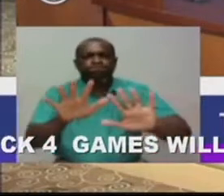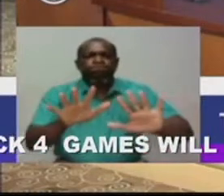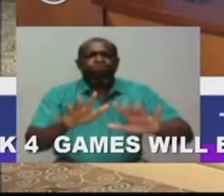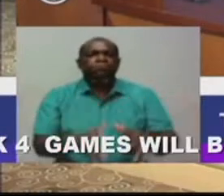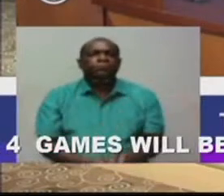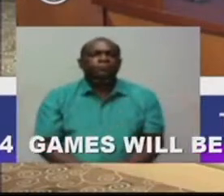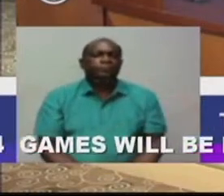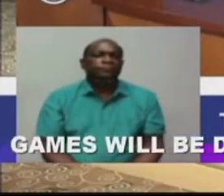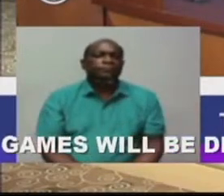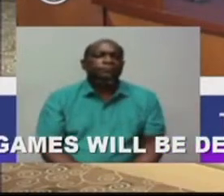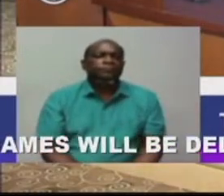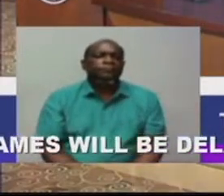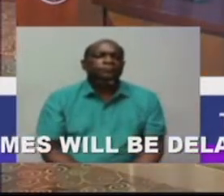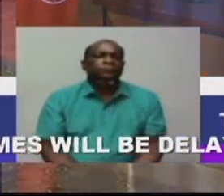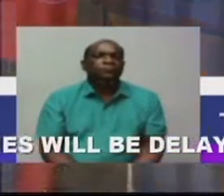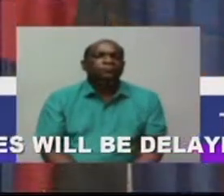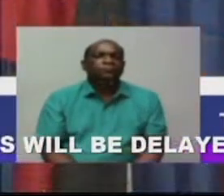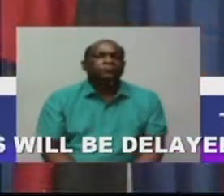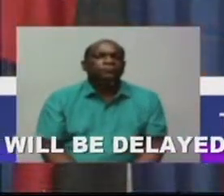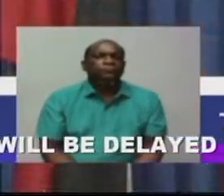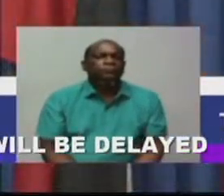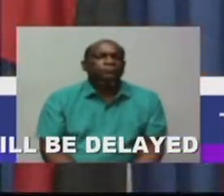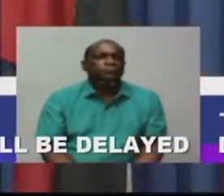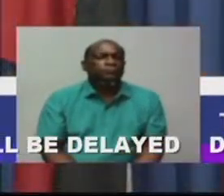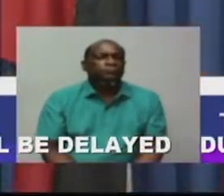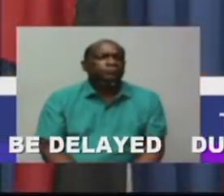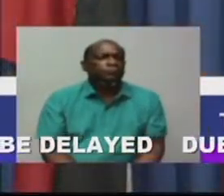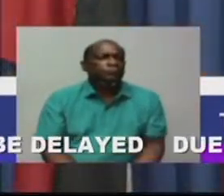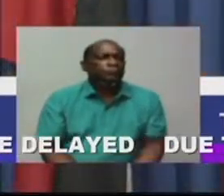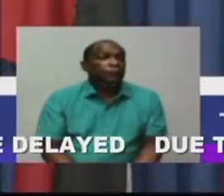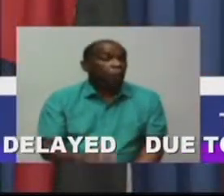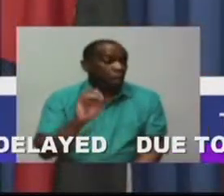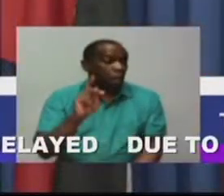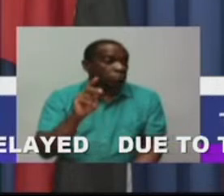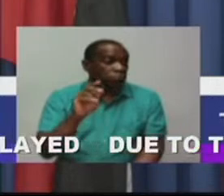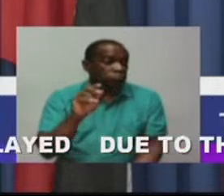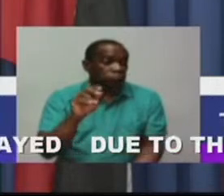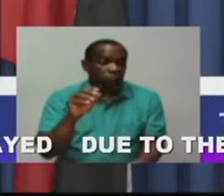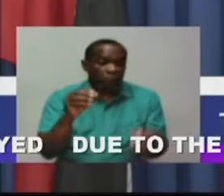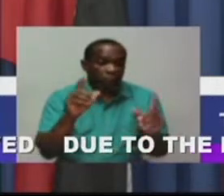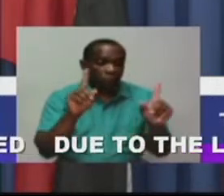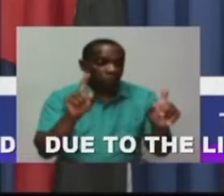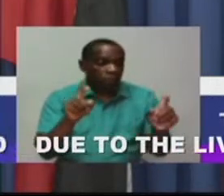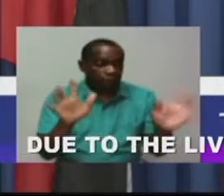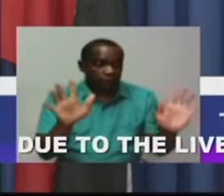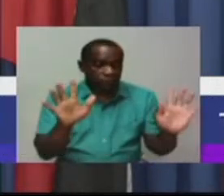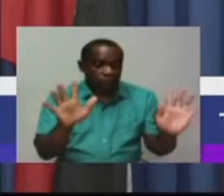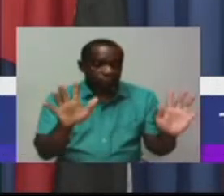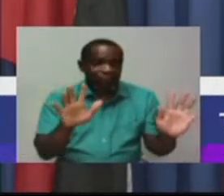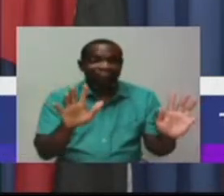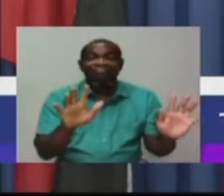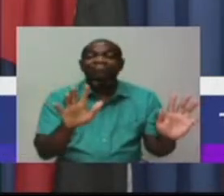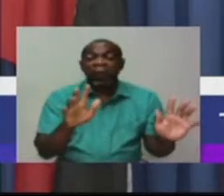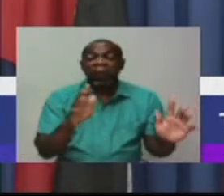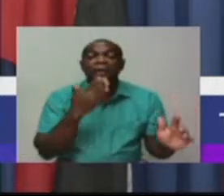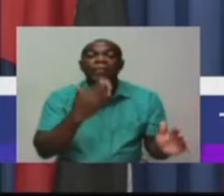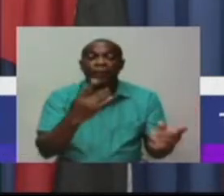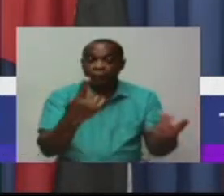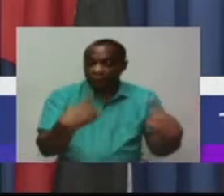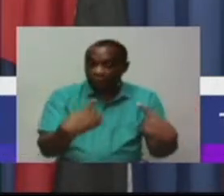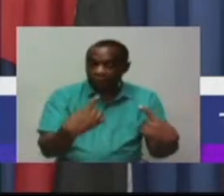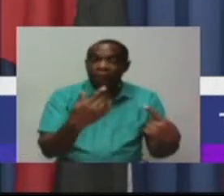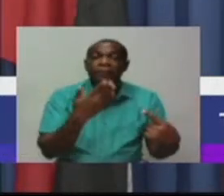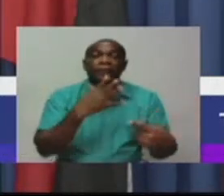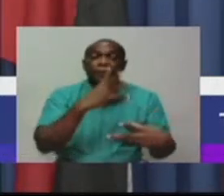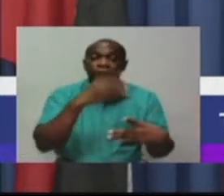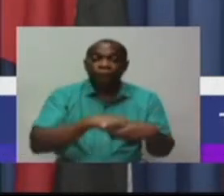Okay, so if there are no more questions, thank you very much for coming. Thank you very much for participating, and we look forward to